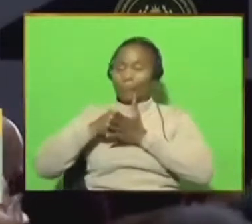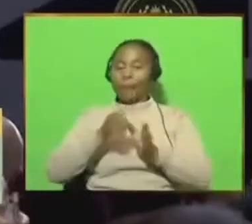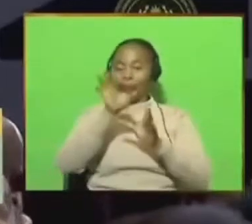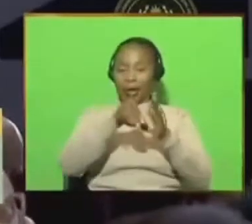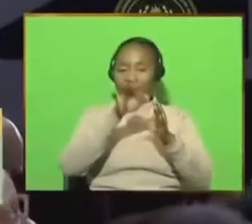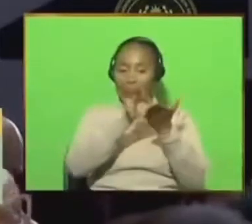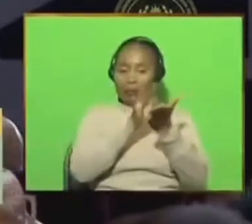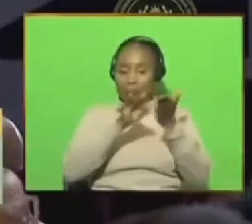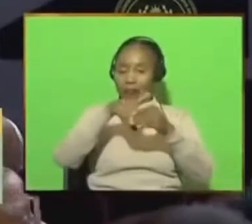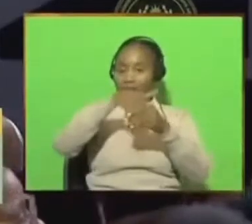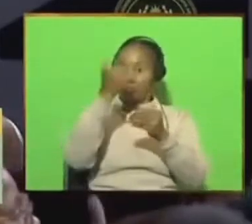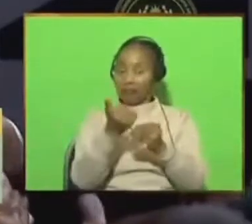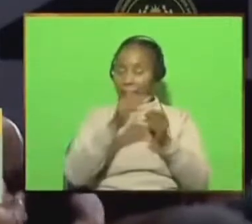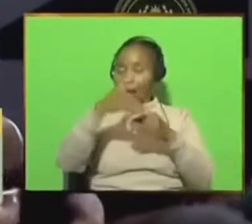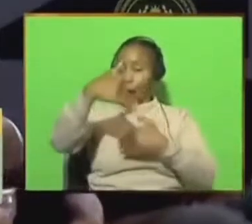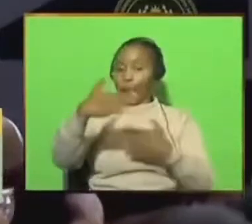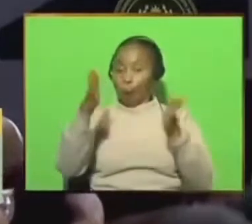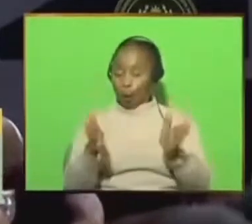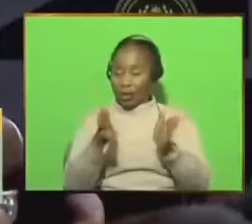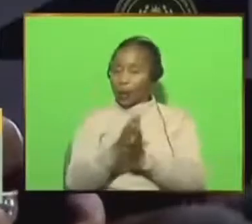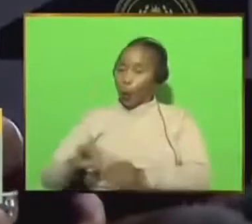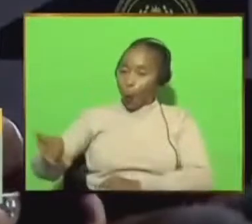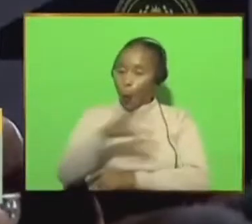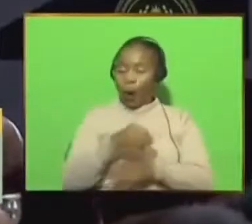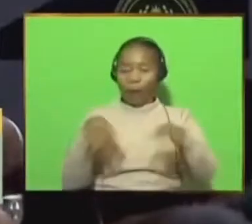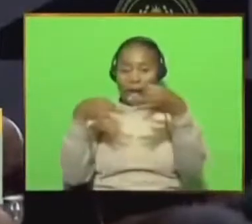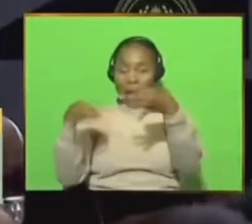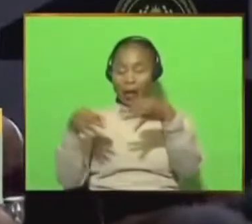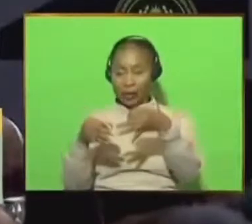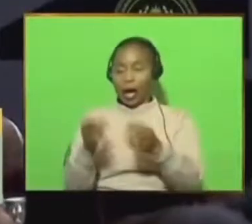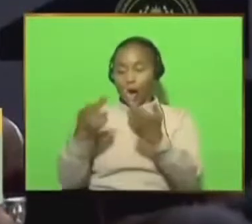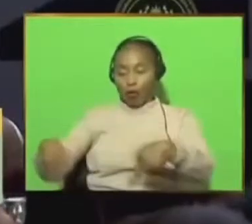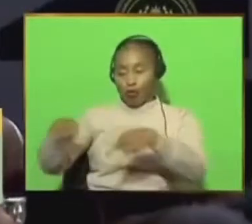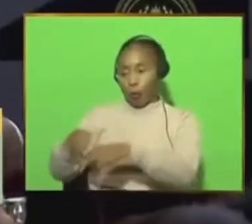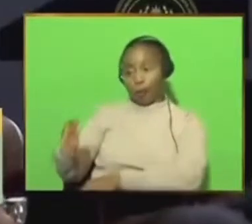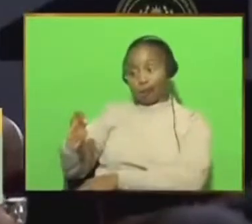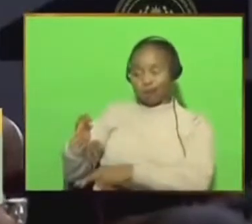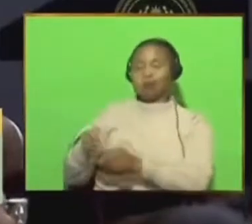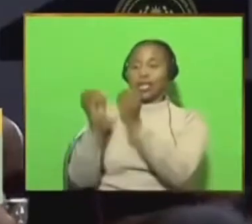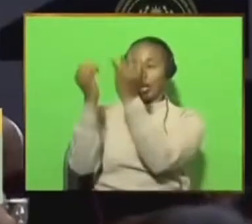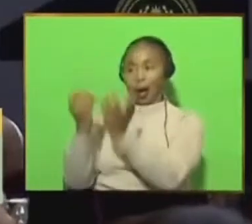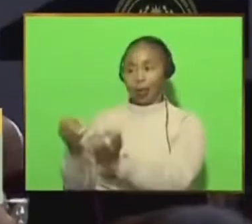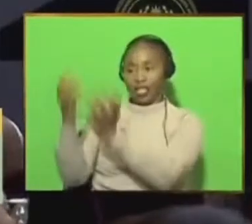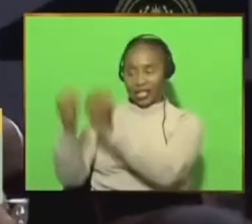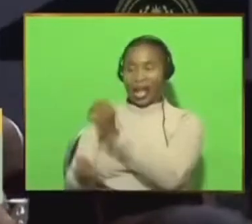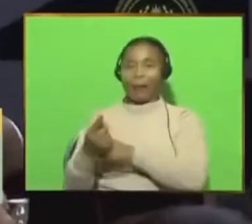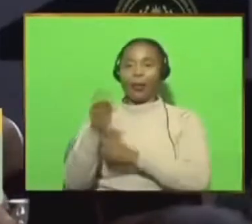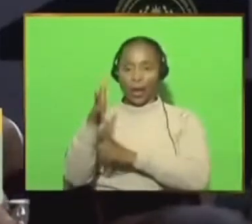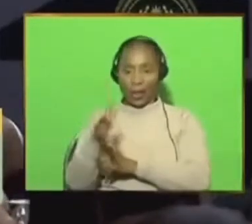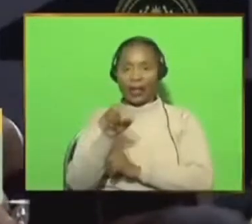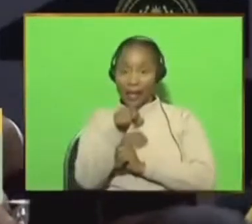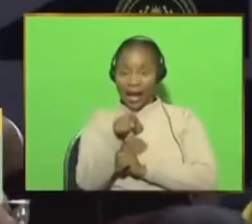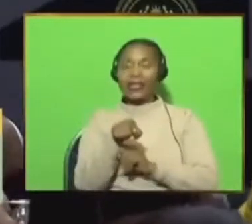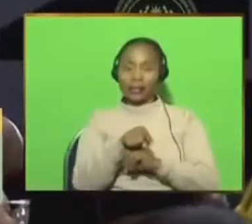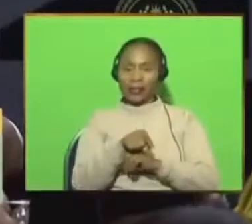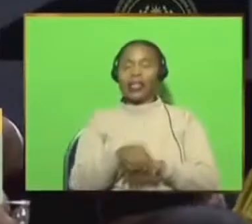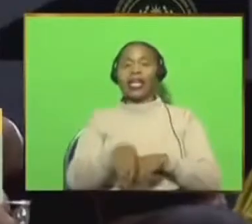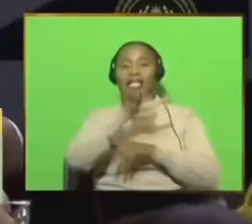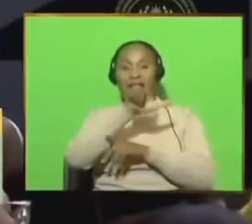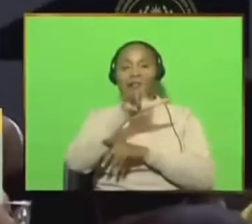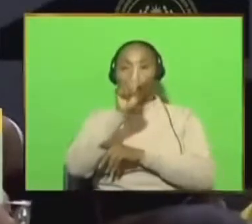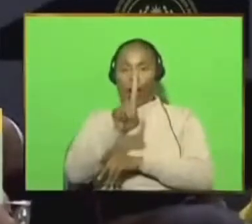all papers to a room where the counting is to take place. That's 7-1.